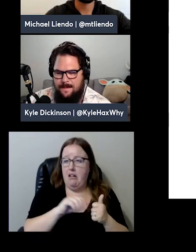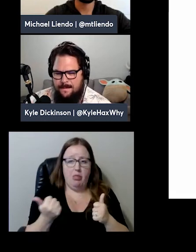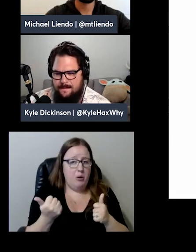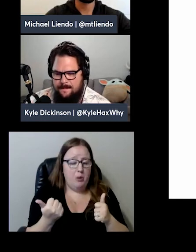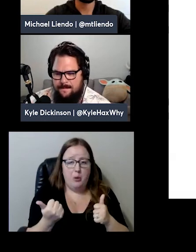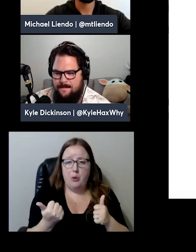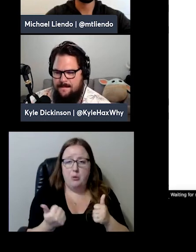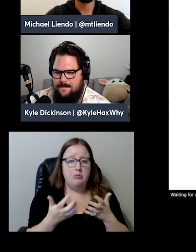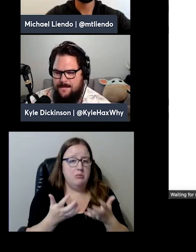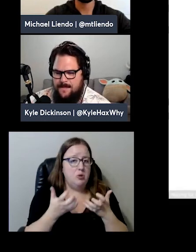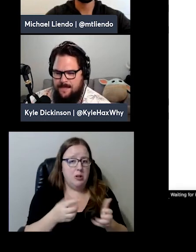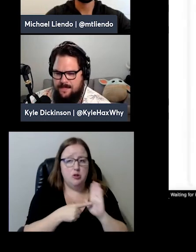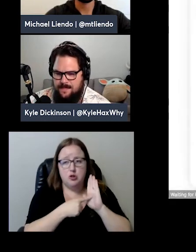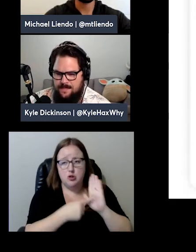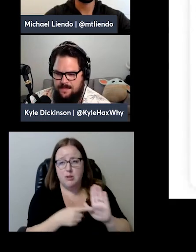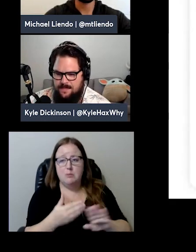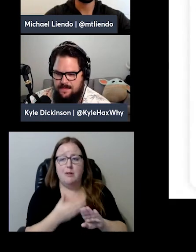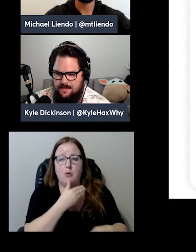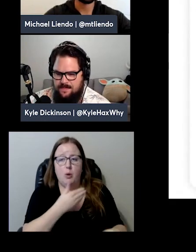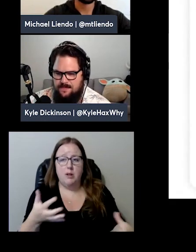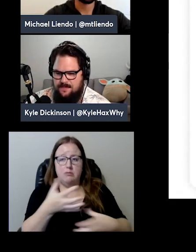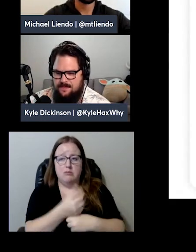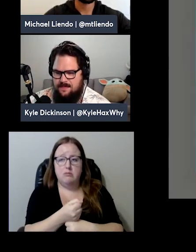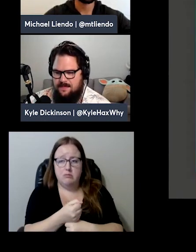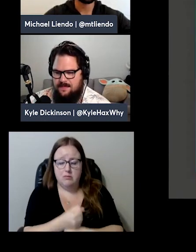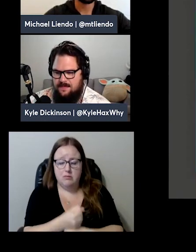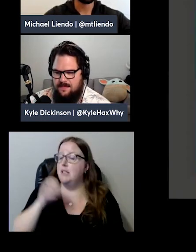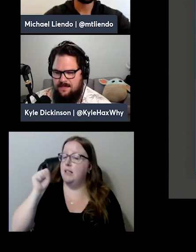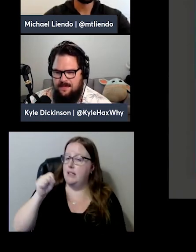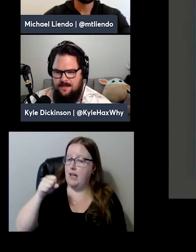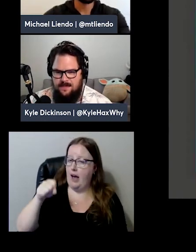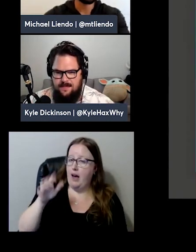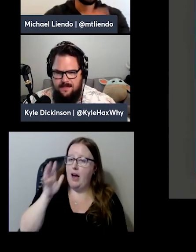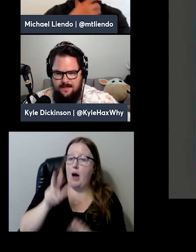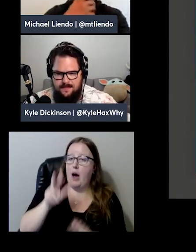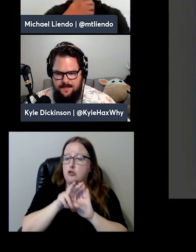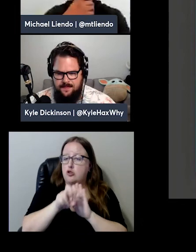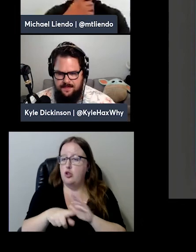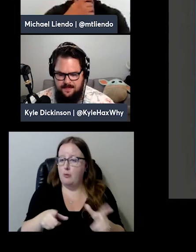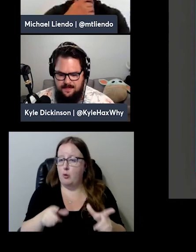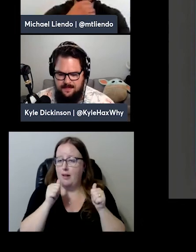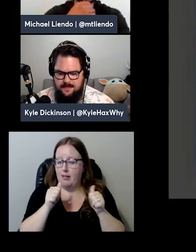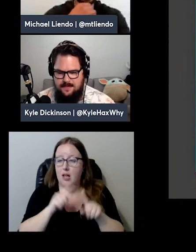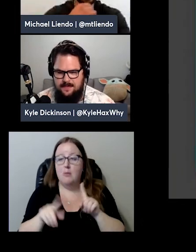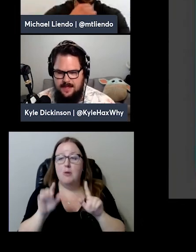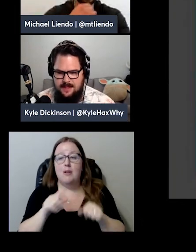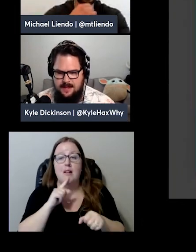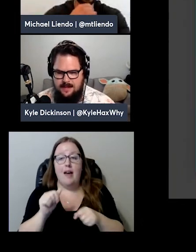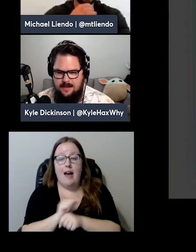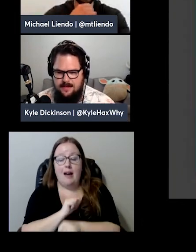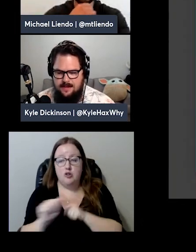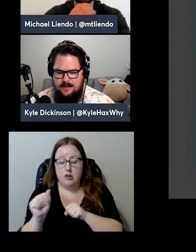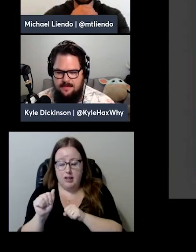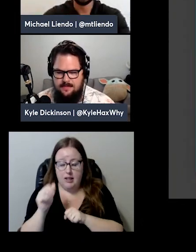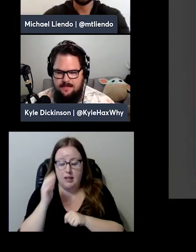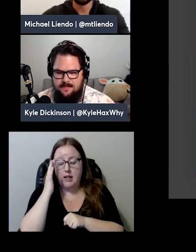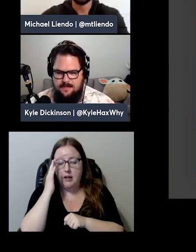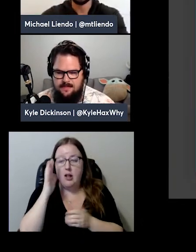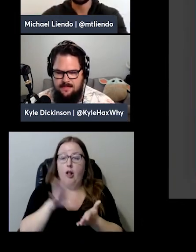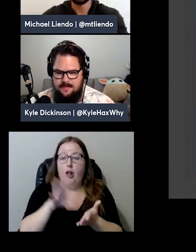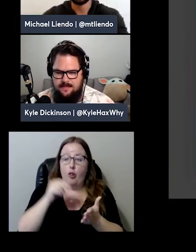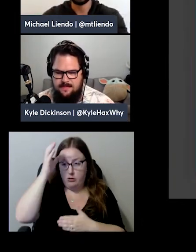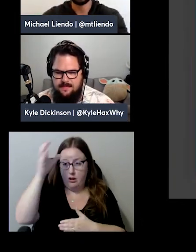wanted to show us before we wrap up? Yeah, let me jump through this real quickly, but you can actually go and learn concepts as well. So